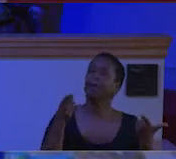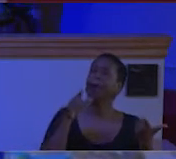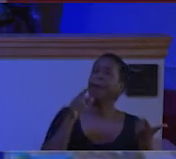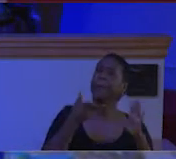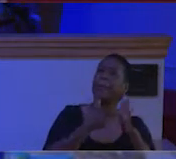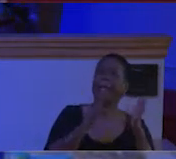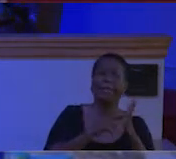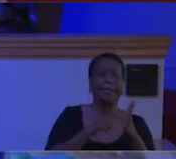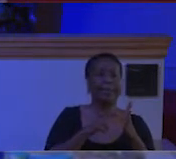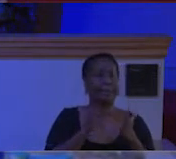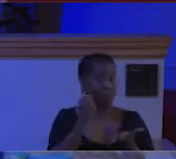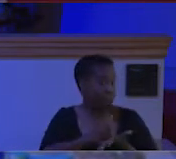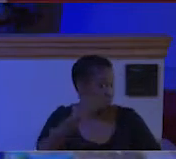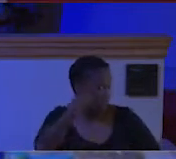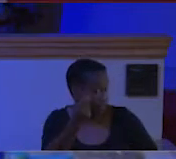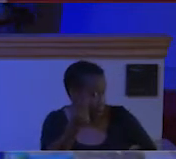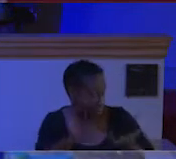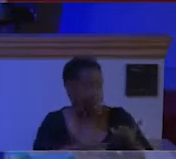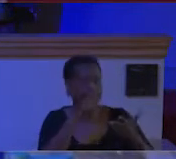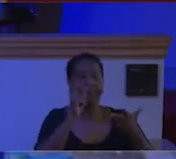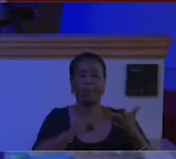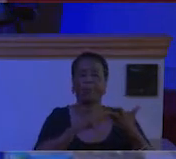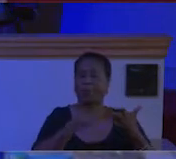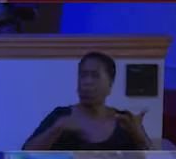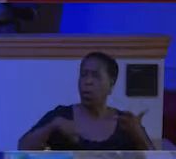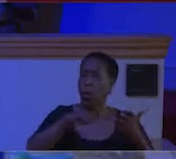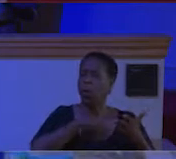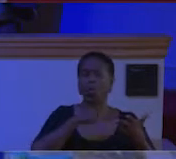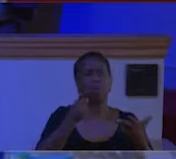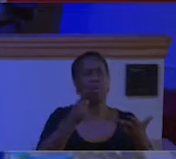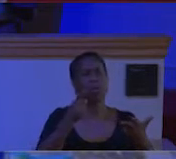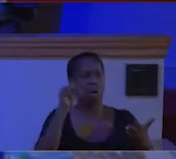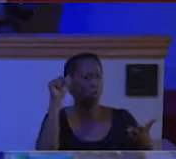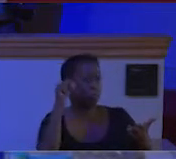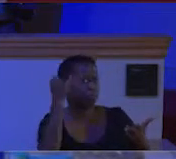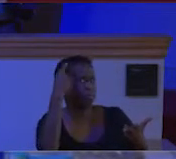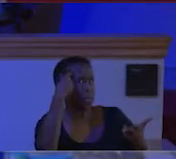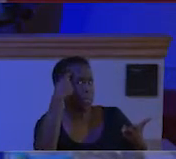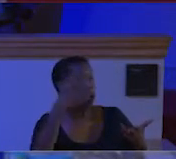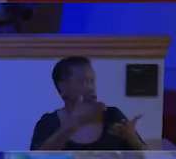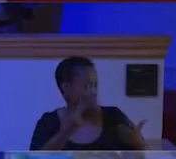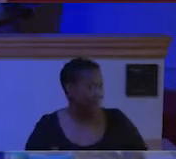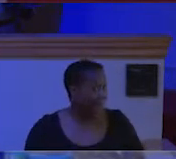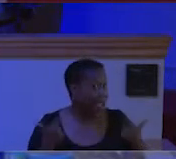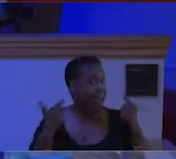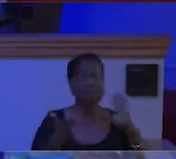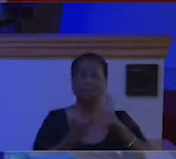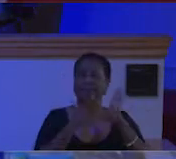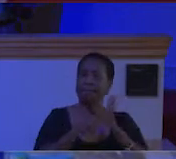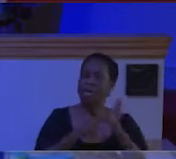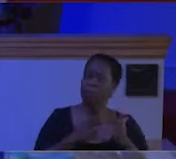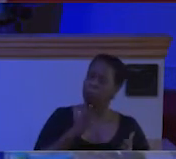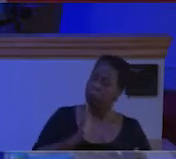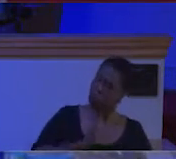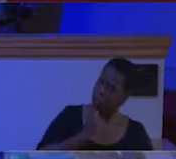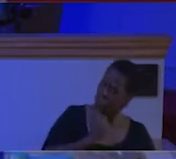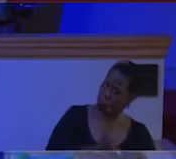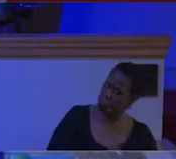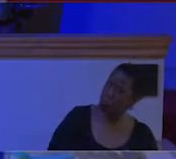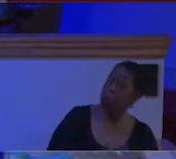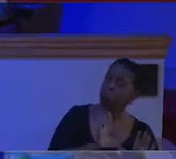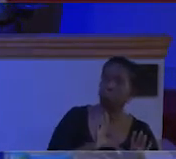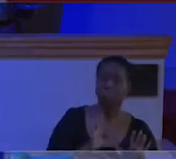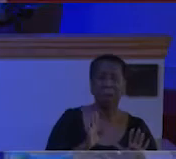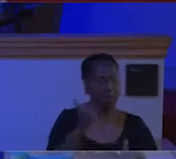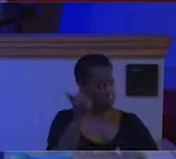tablespoonfuls of prosperity. We'd add quarts of decency. But most